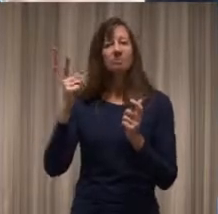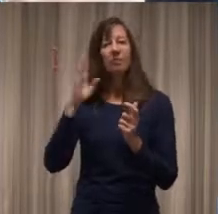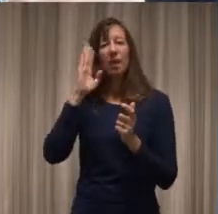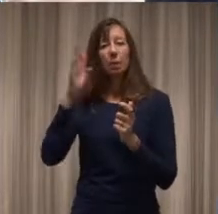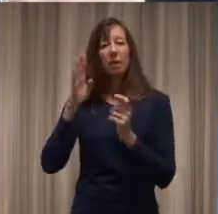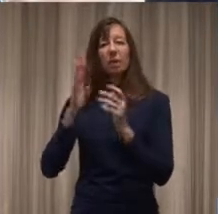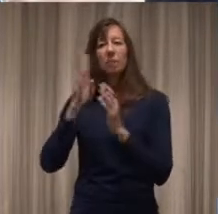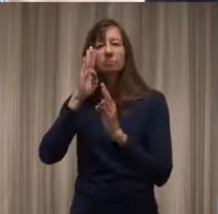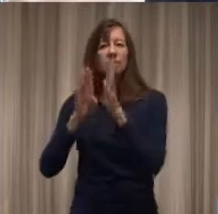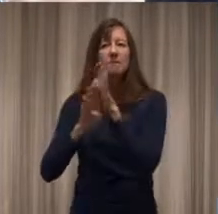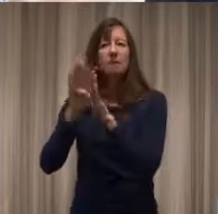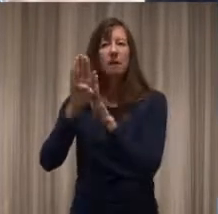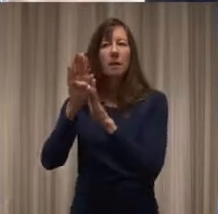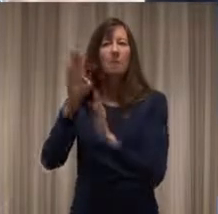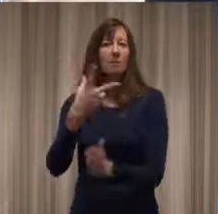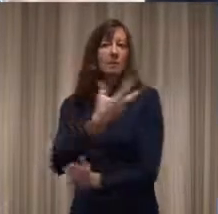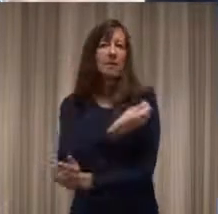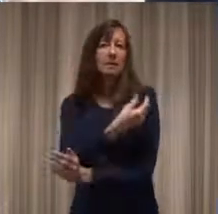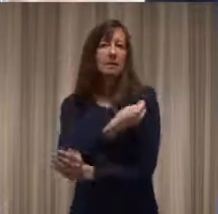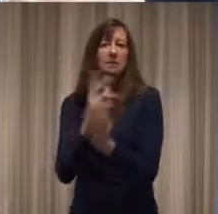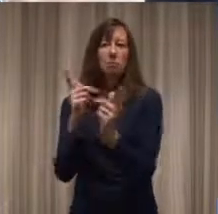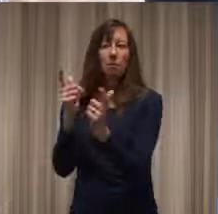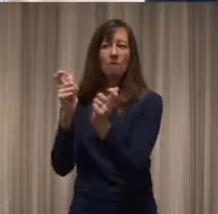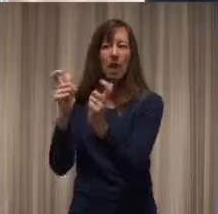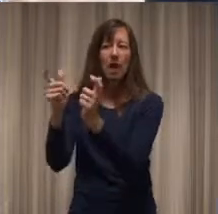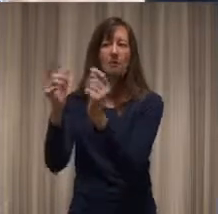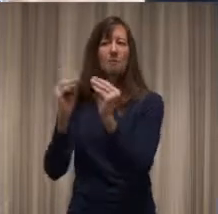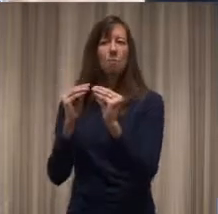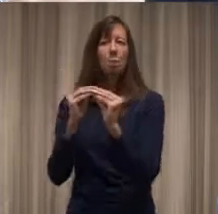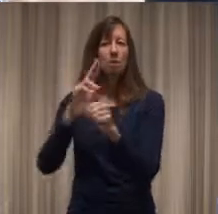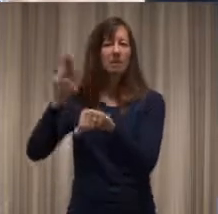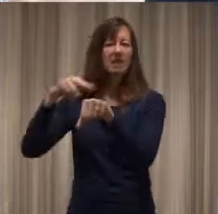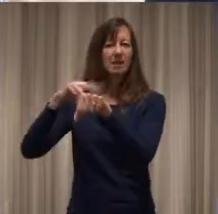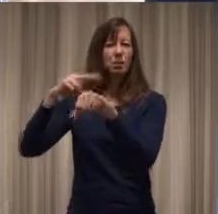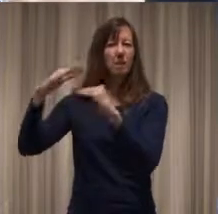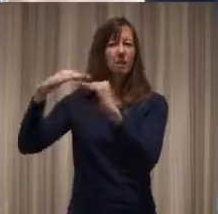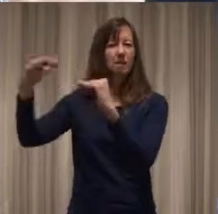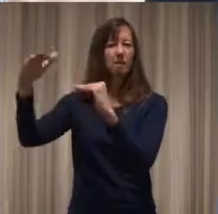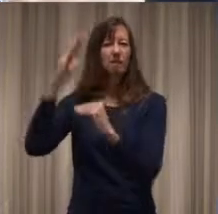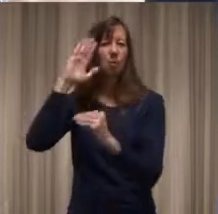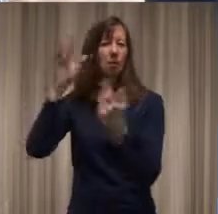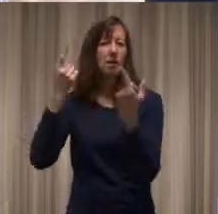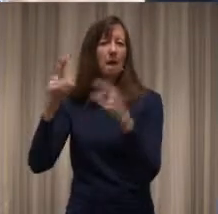we can only commit to distributing what we know we're going to get, again, in the spirit of setting